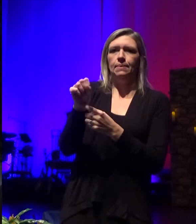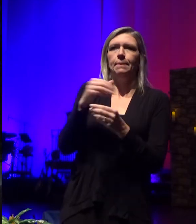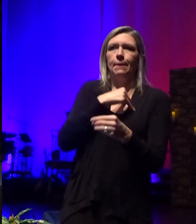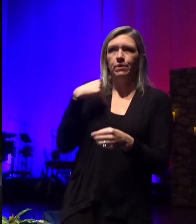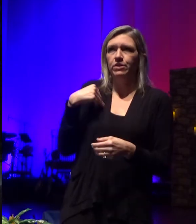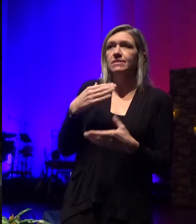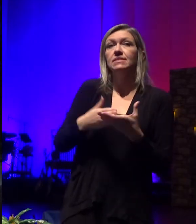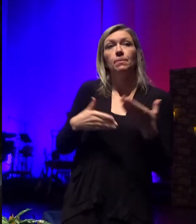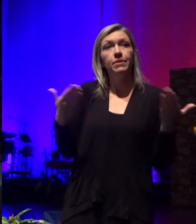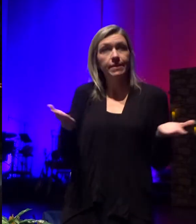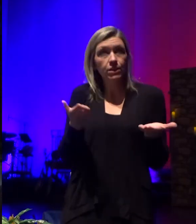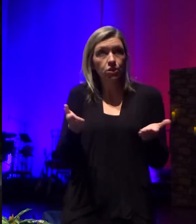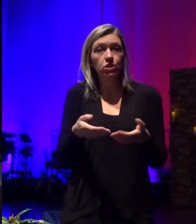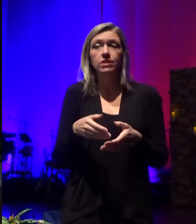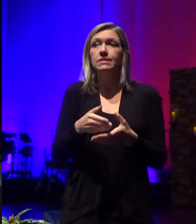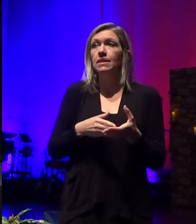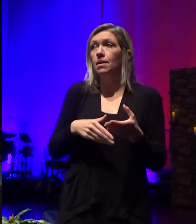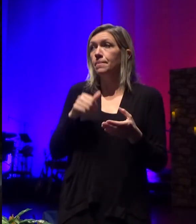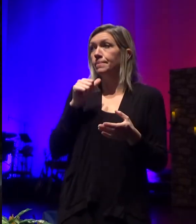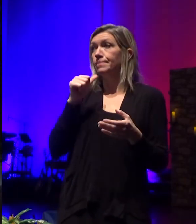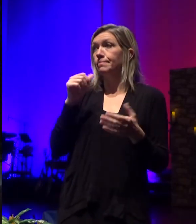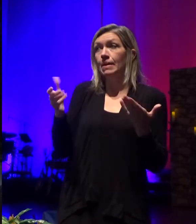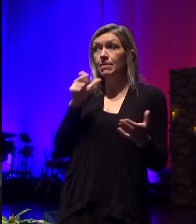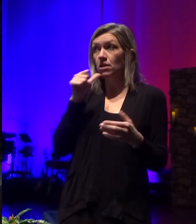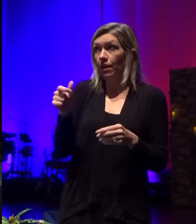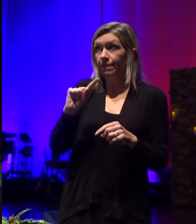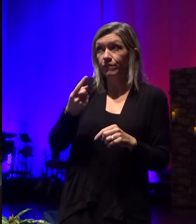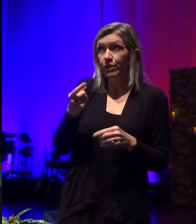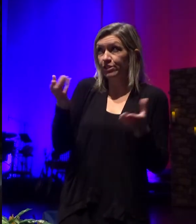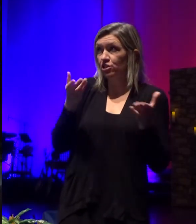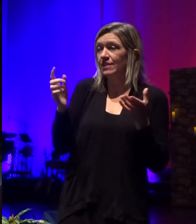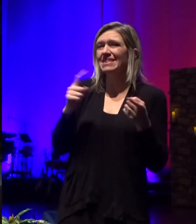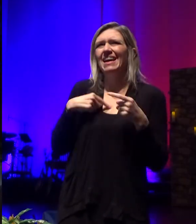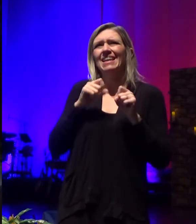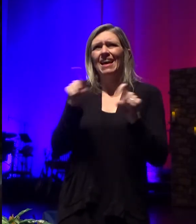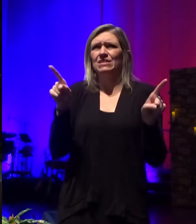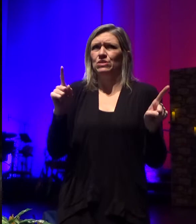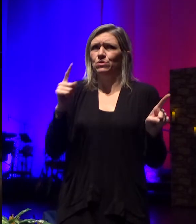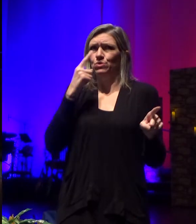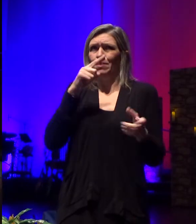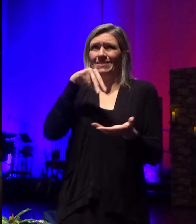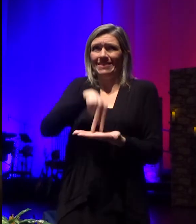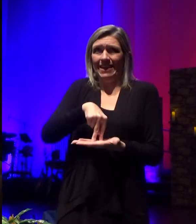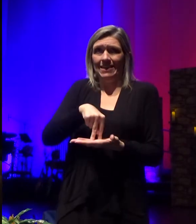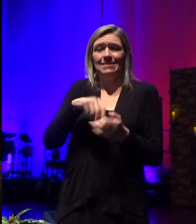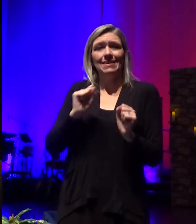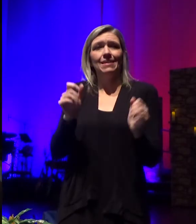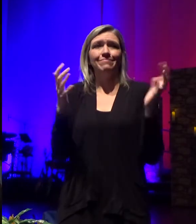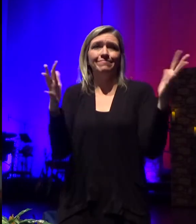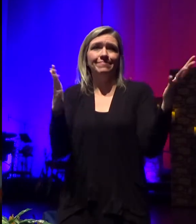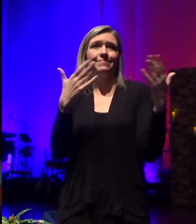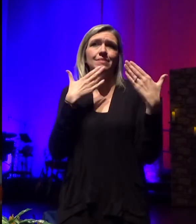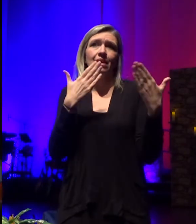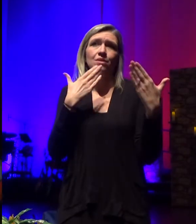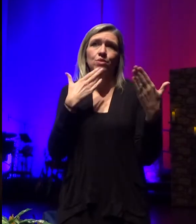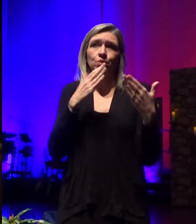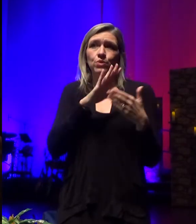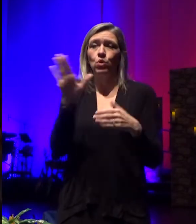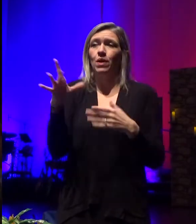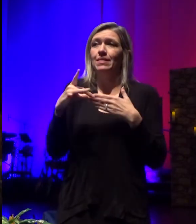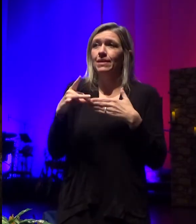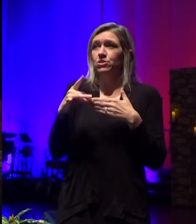And any of you who weren't at that but who are also Nautilus members, I'm going to invite you all to stand so we can say thank you for your leadership here at Mile High